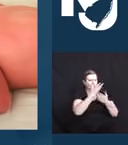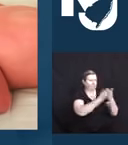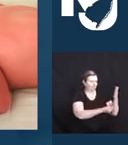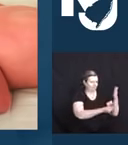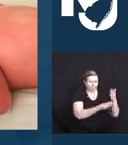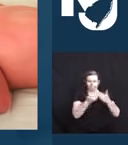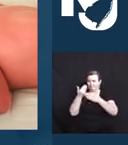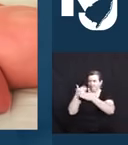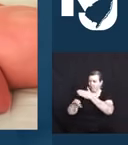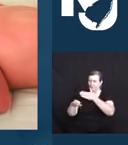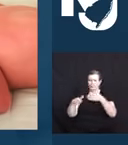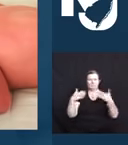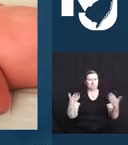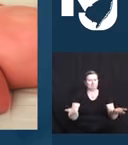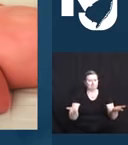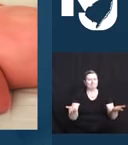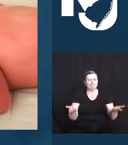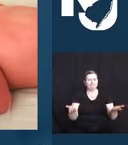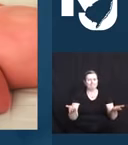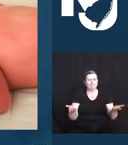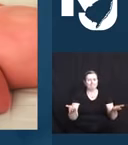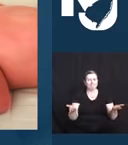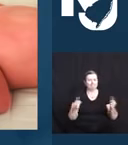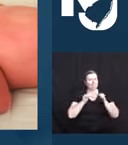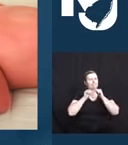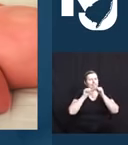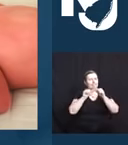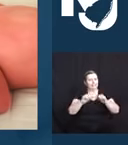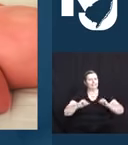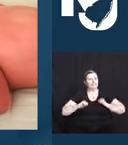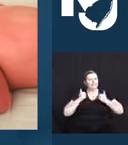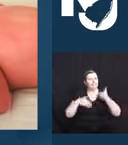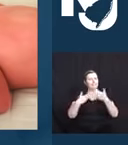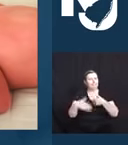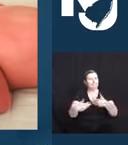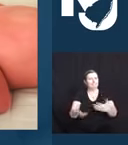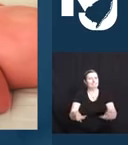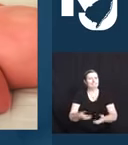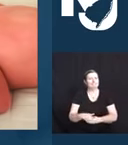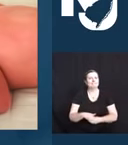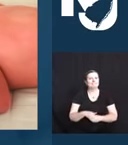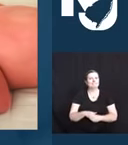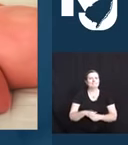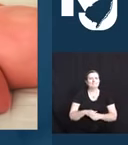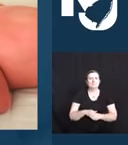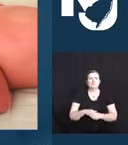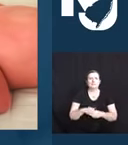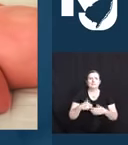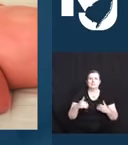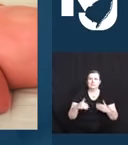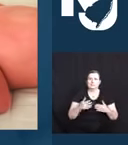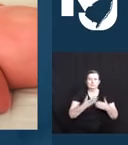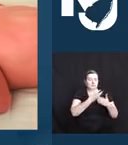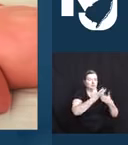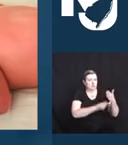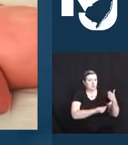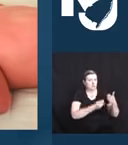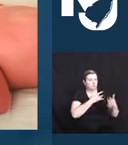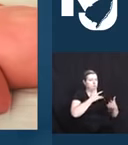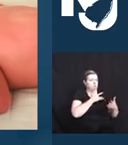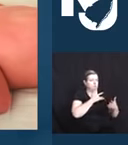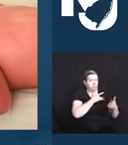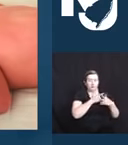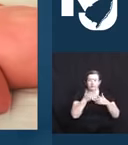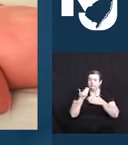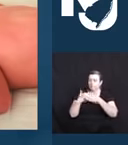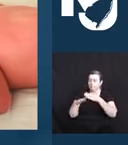end, in one family, a loss, an unfathomable loss, and an extraordinary birth. And let it